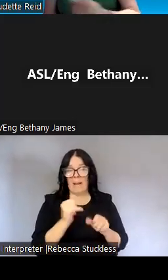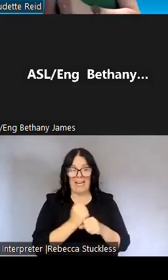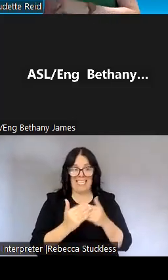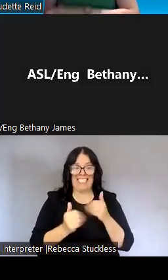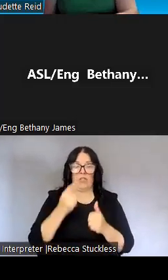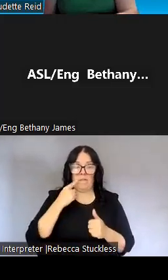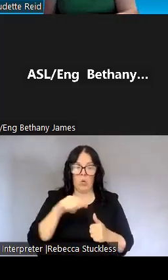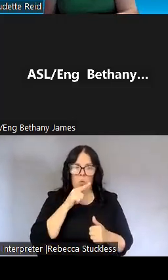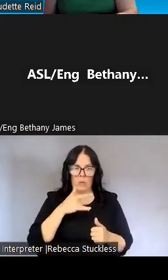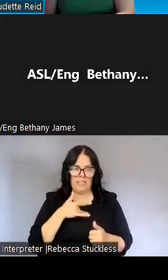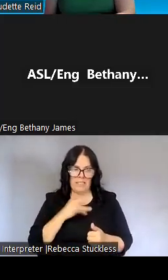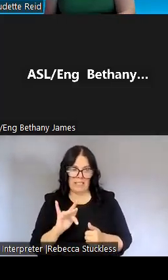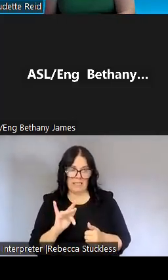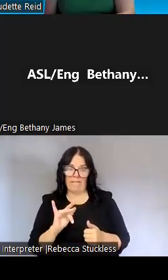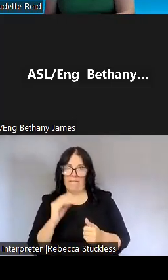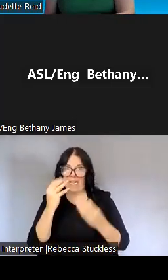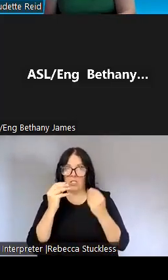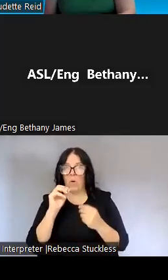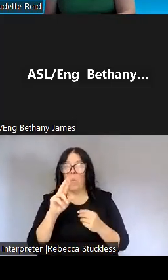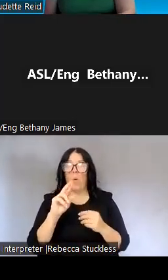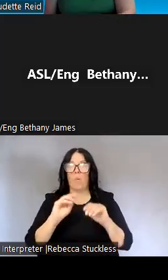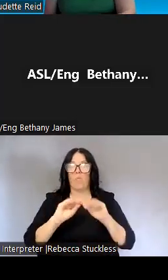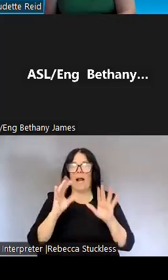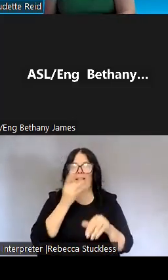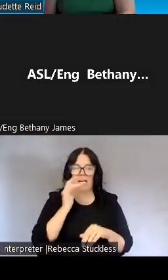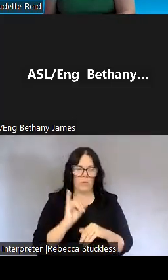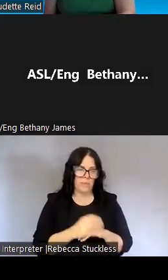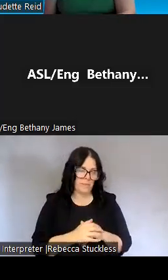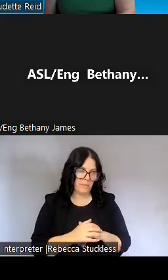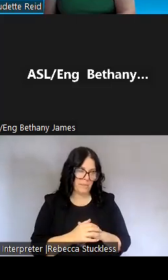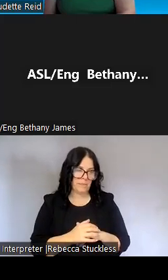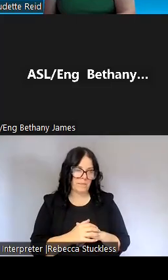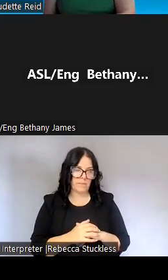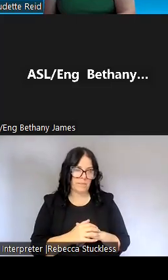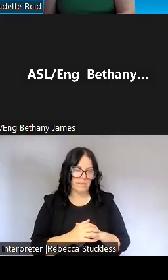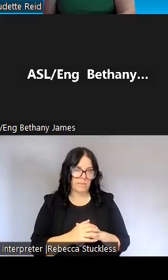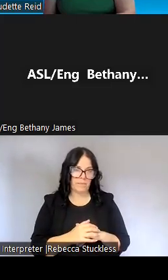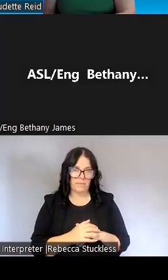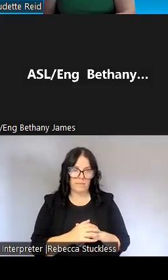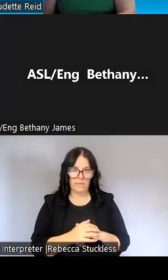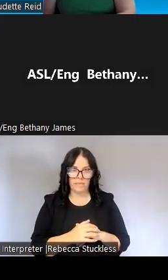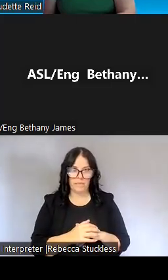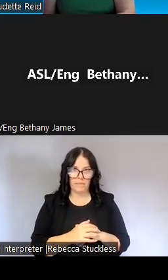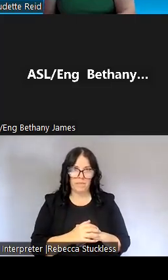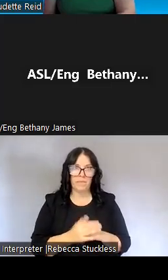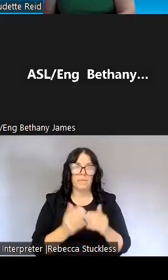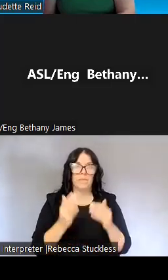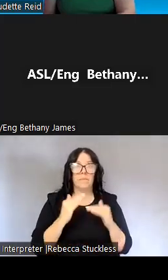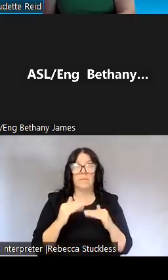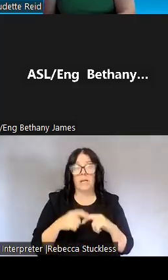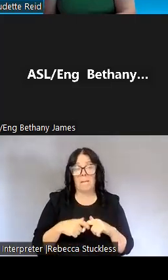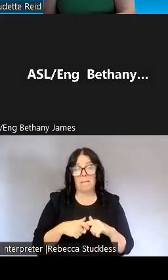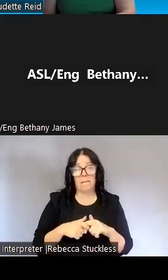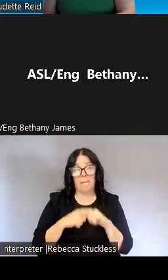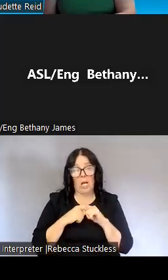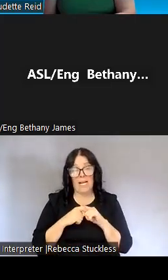to flashing lights or to bright lights. And then pausing animated images. Some people